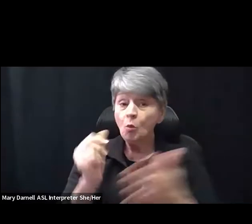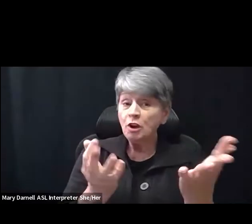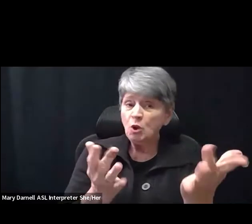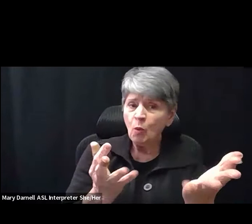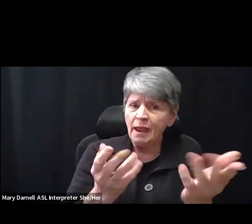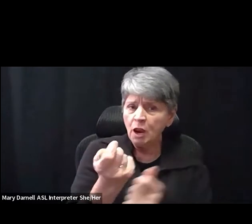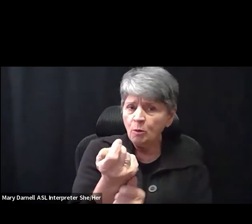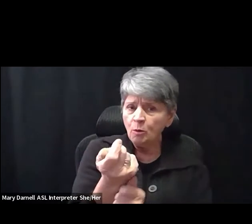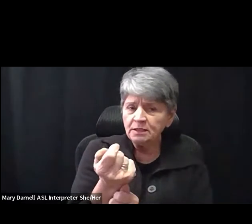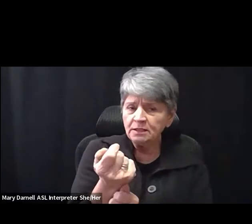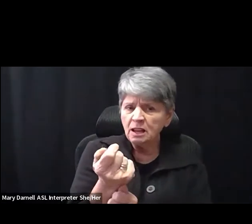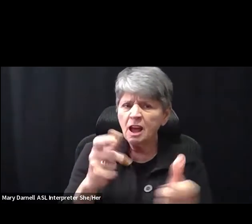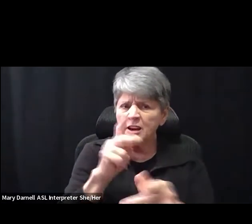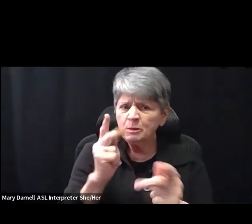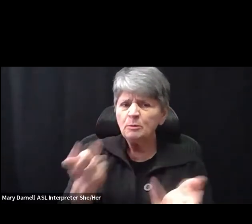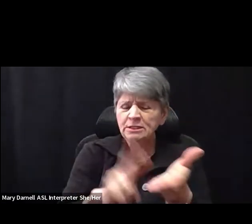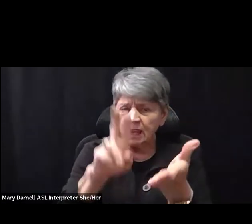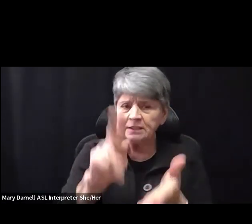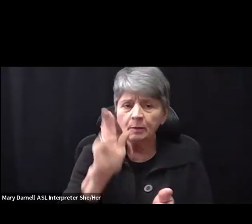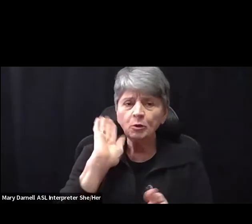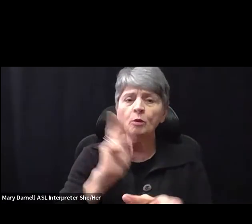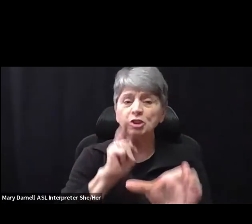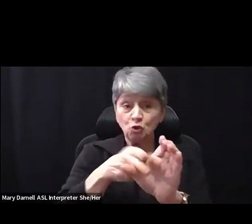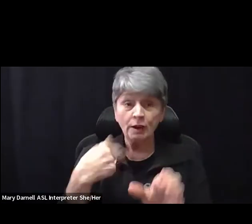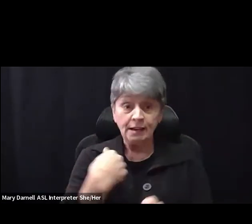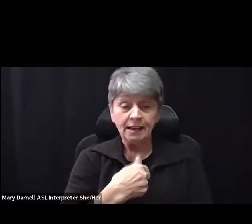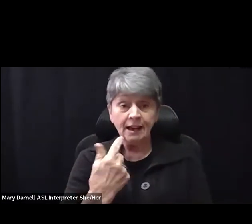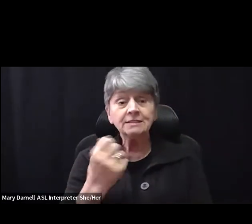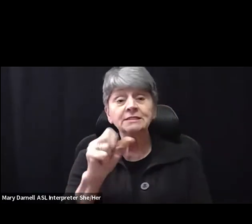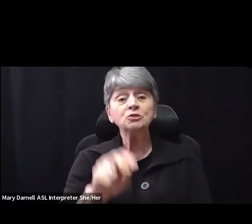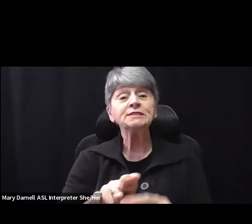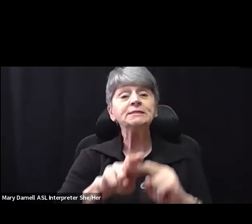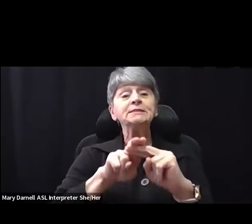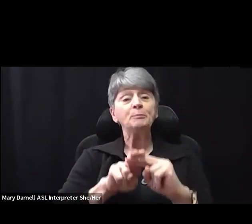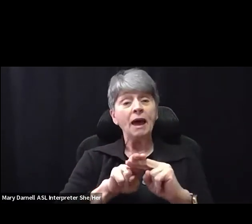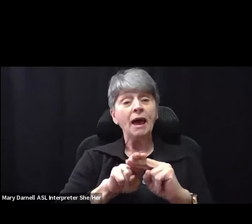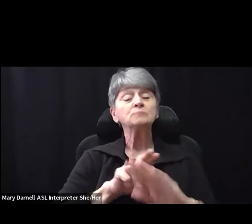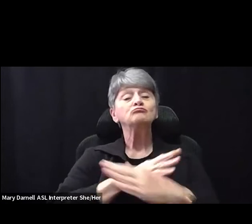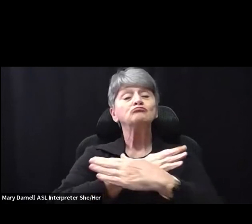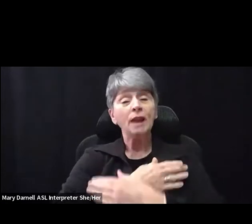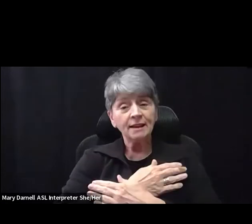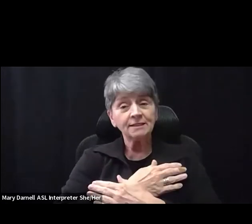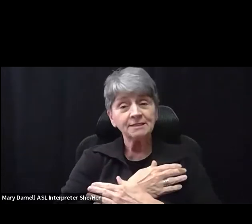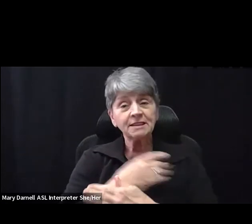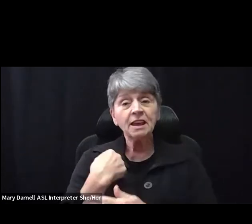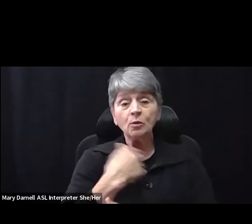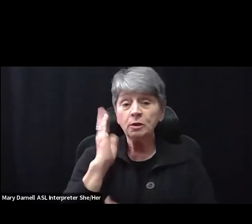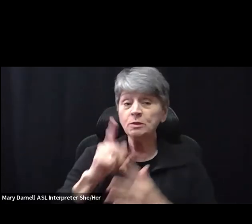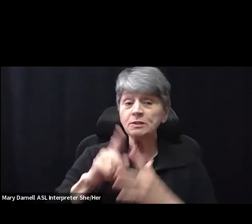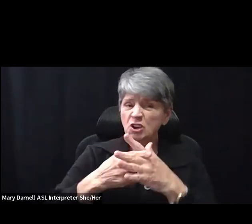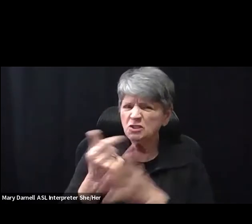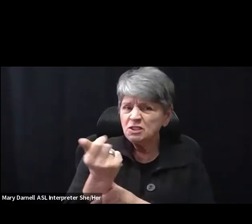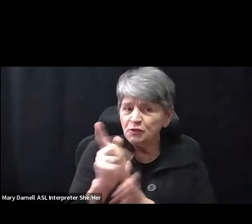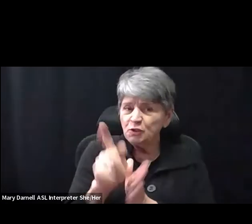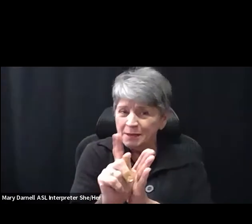and will be joining us this evening. So just sit back and relax, and we will get started in just a few